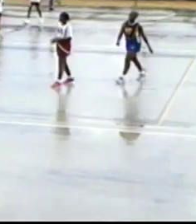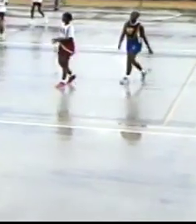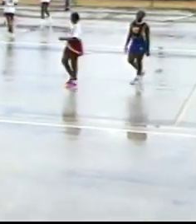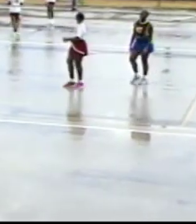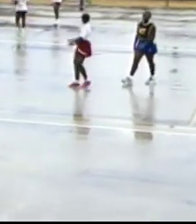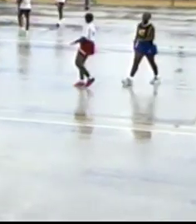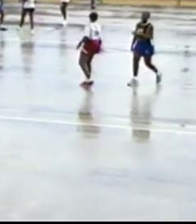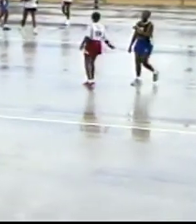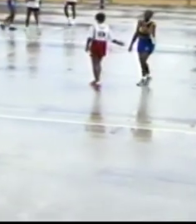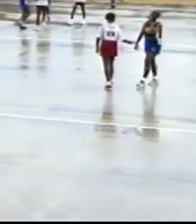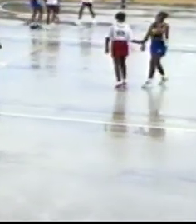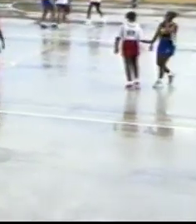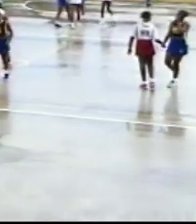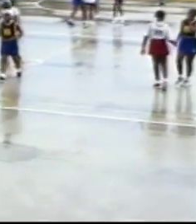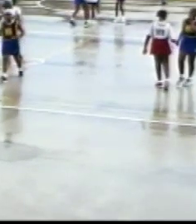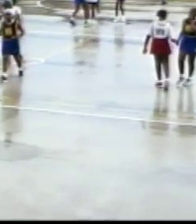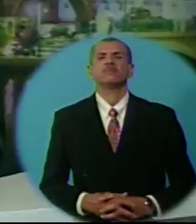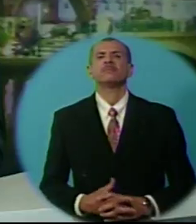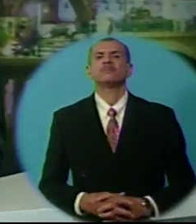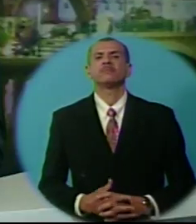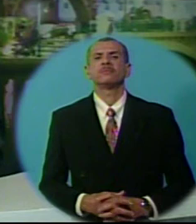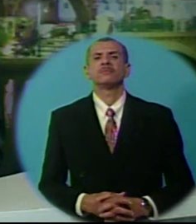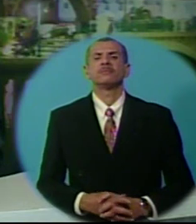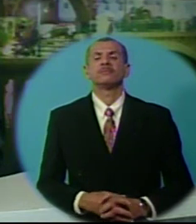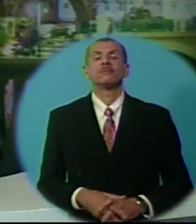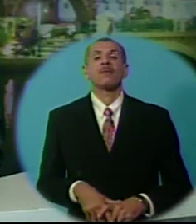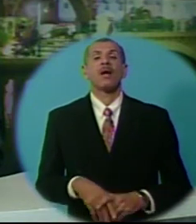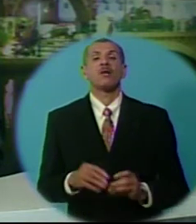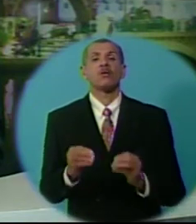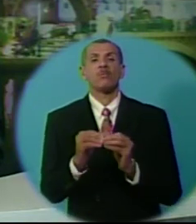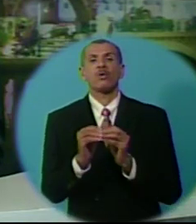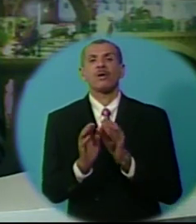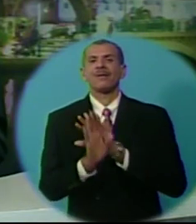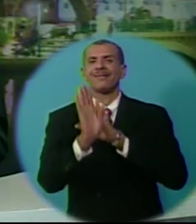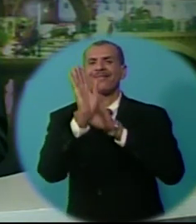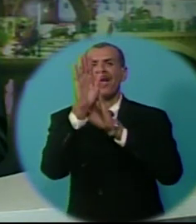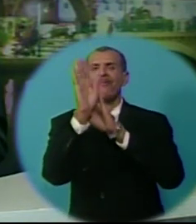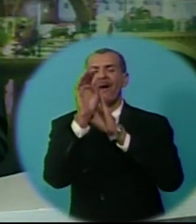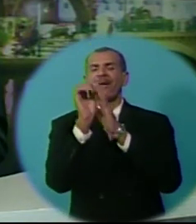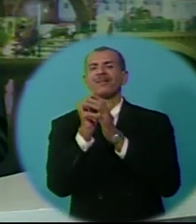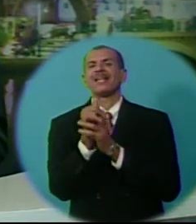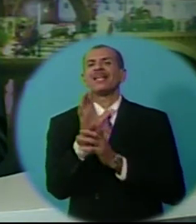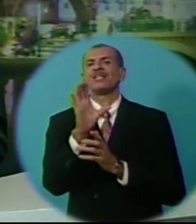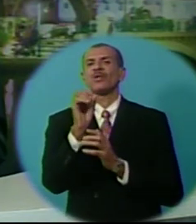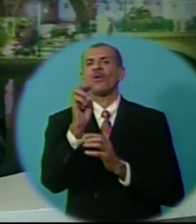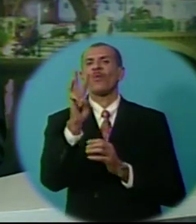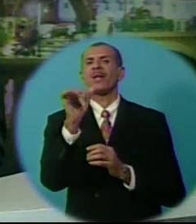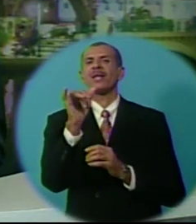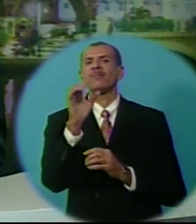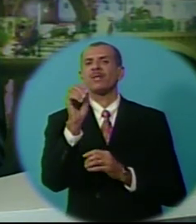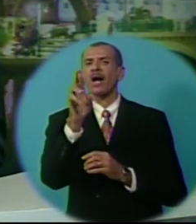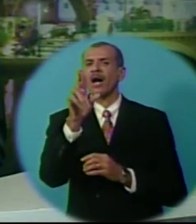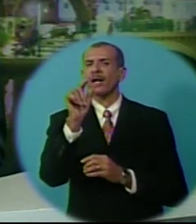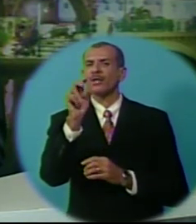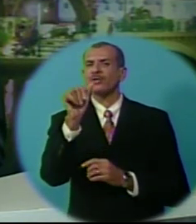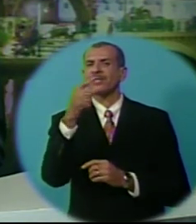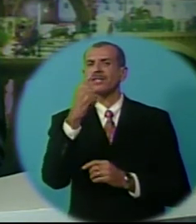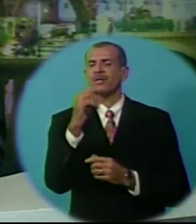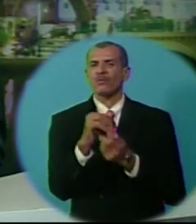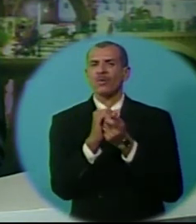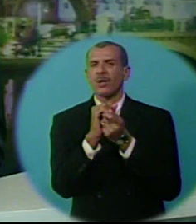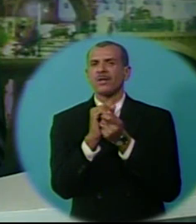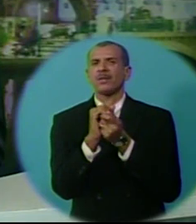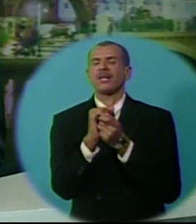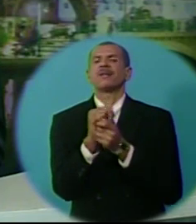Marsha Boyce, CBC Sports. And in more netball, C.O. Williams Rangers have all but won the BNA's Freak